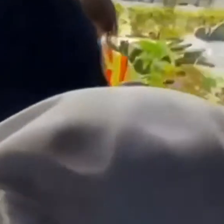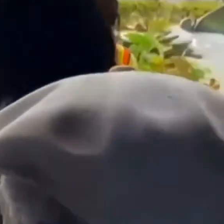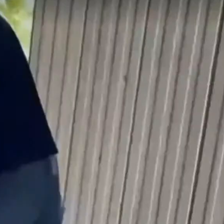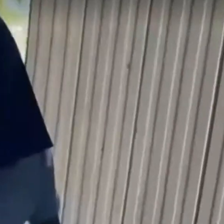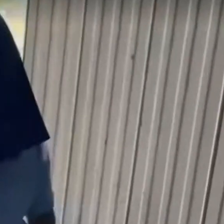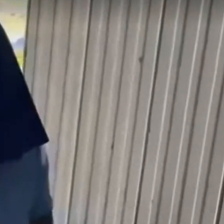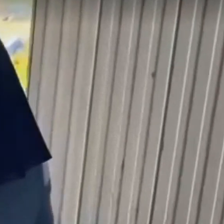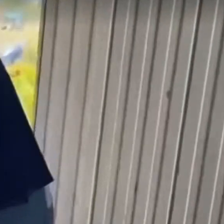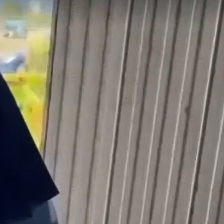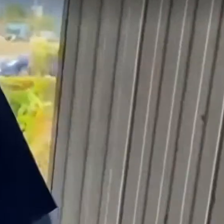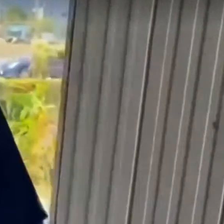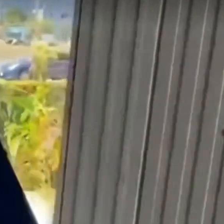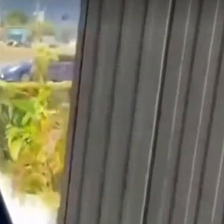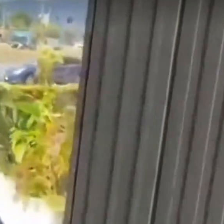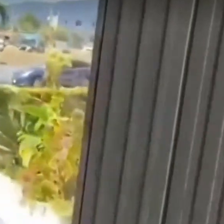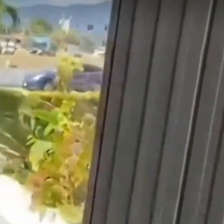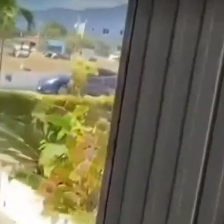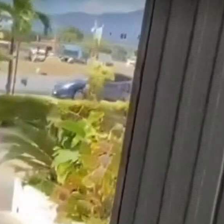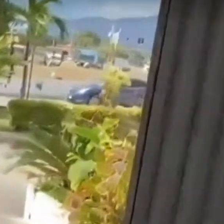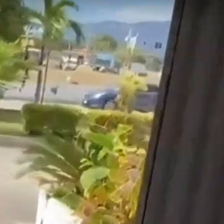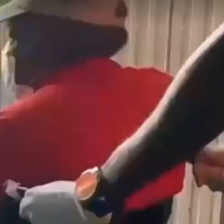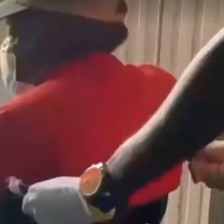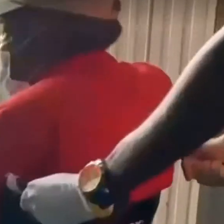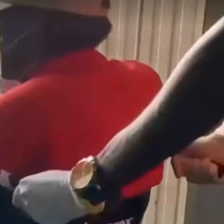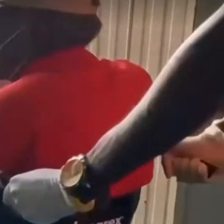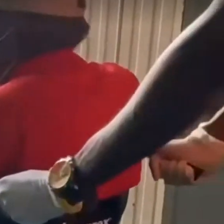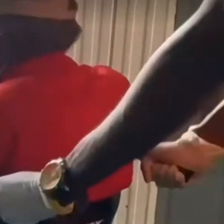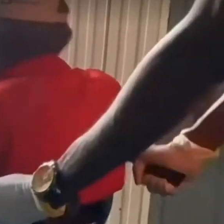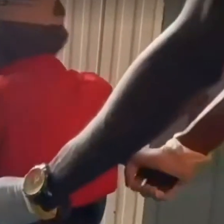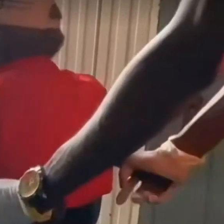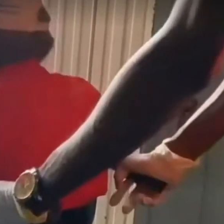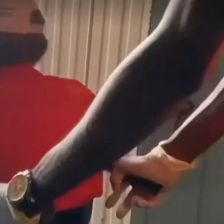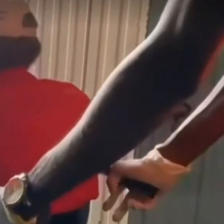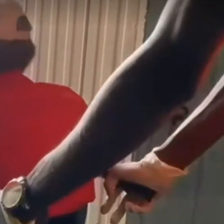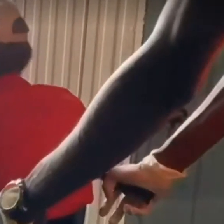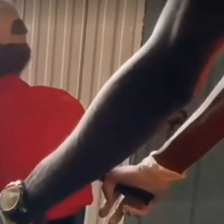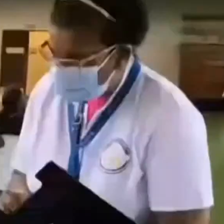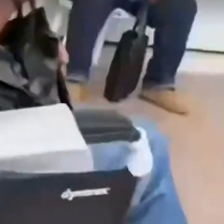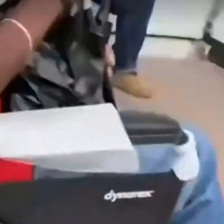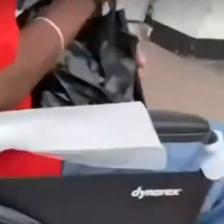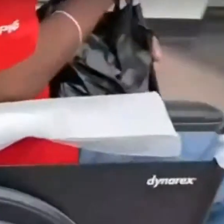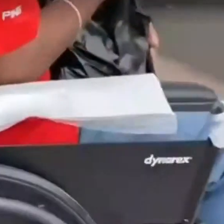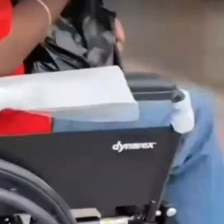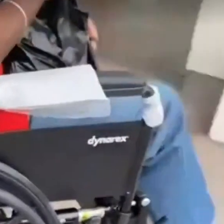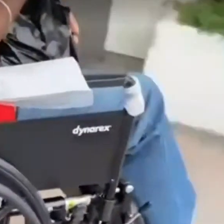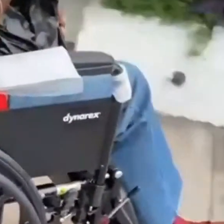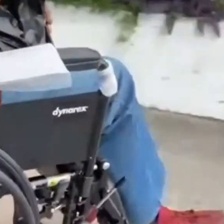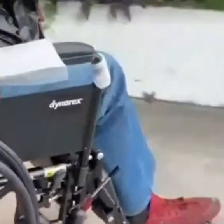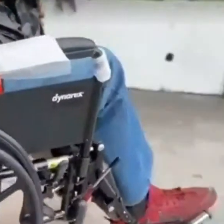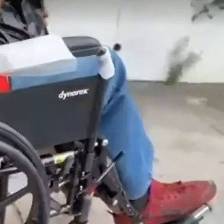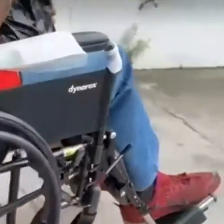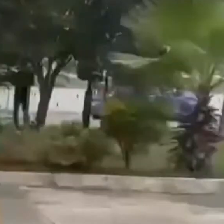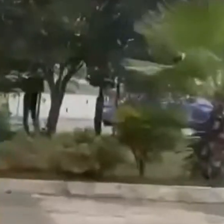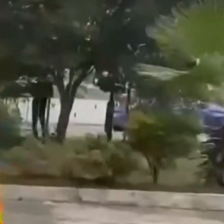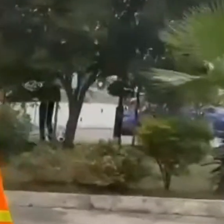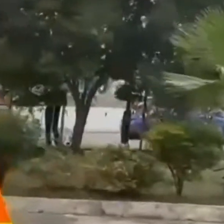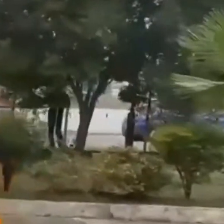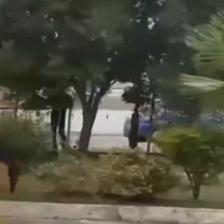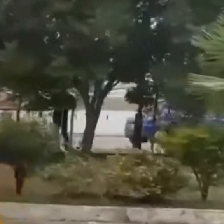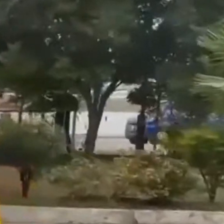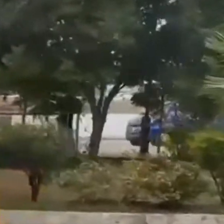will get better. Lord, I thank you for sunshine, thank you for rain, thank you for